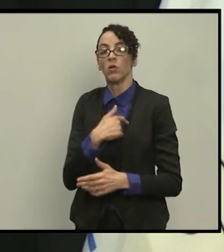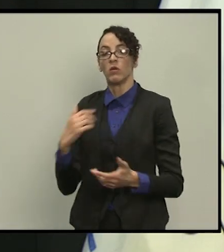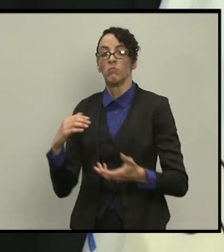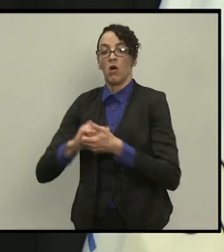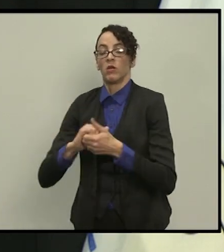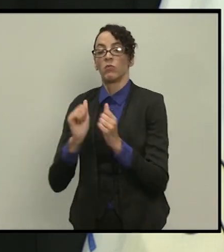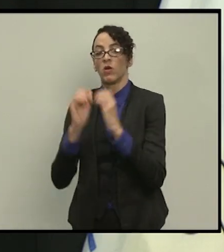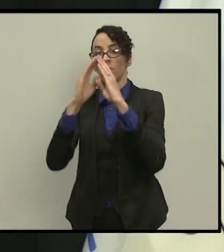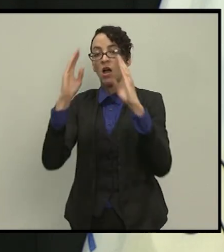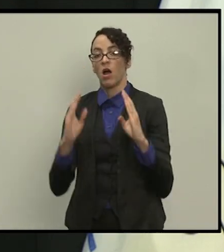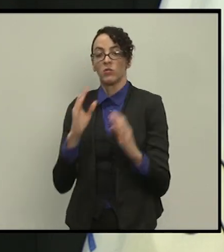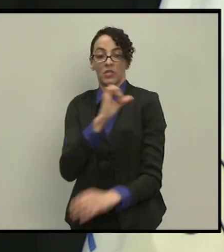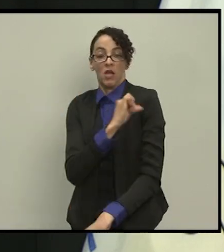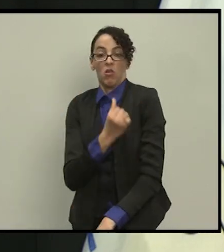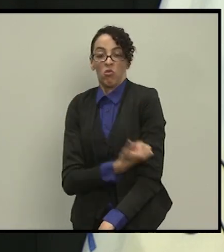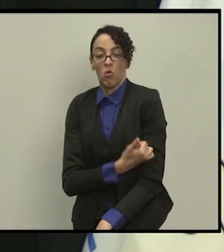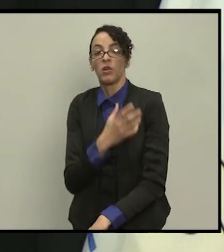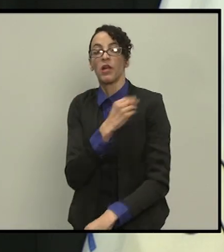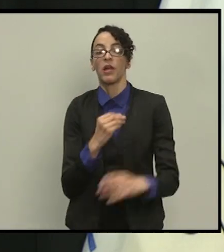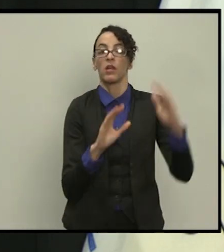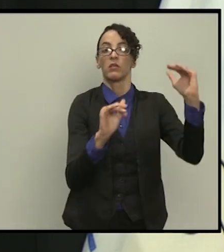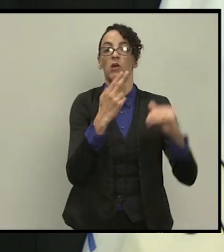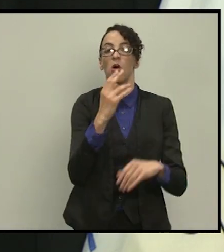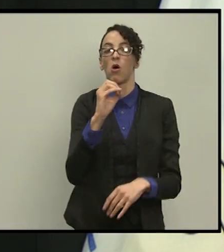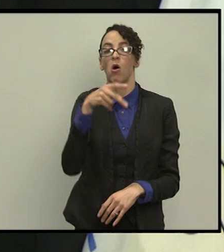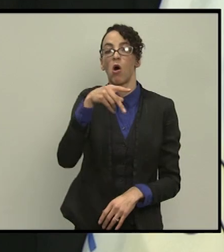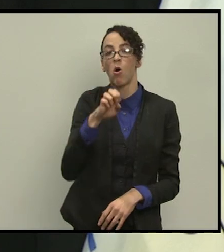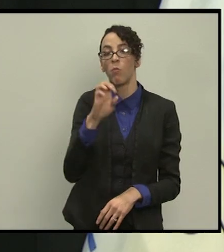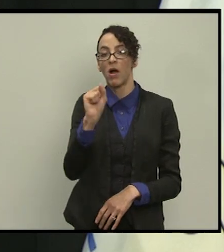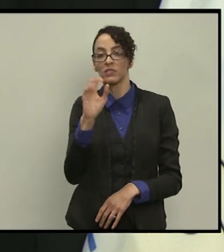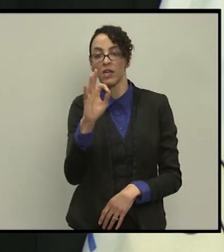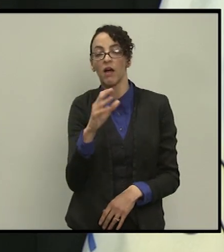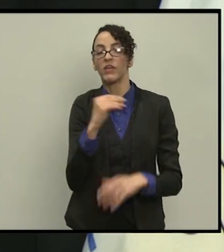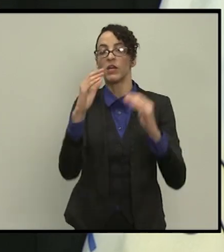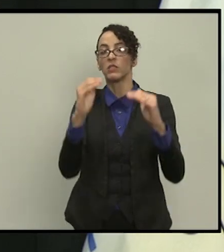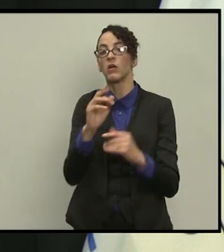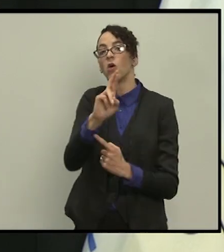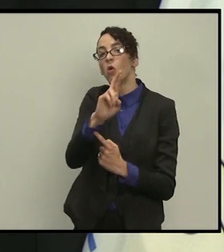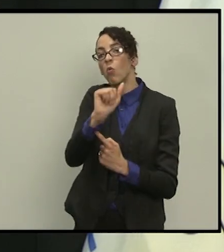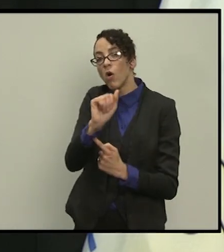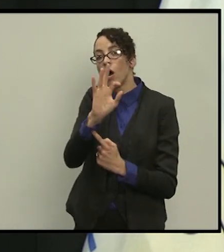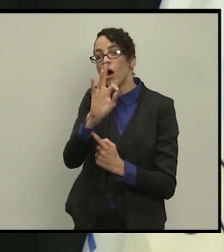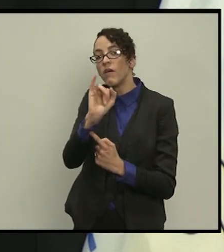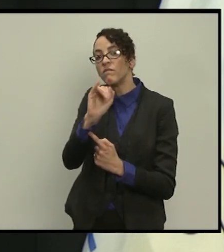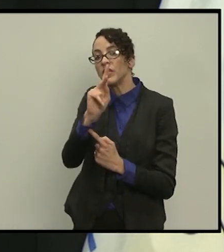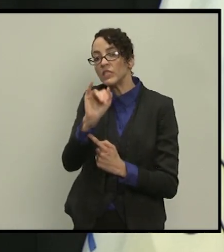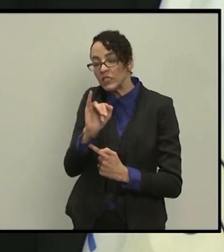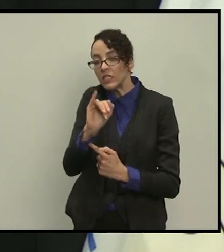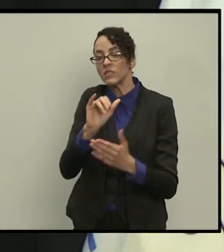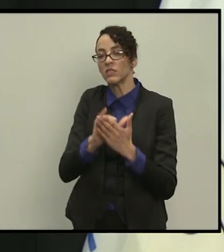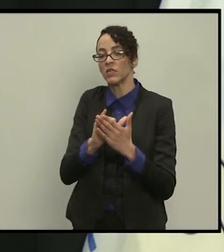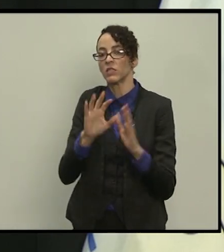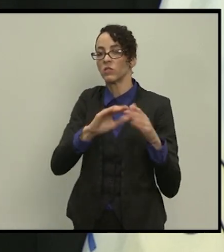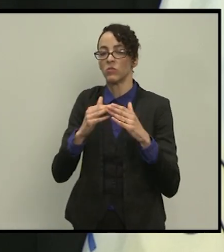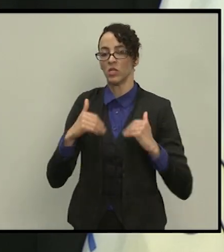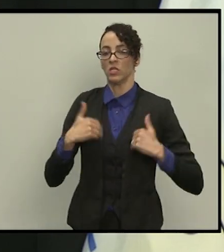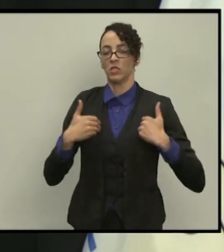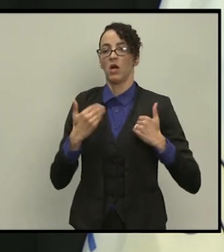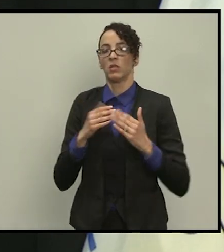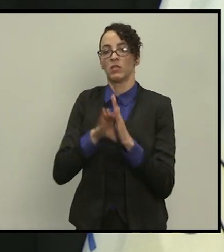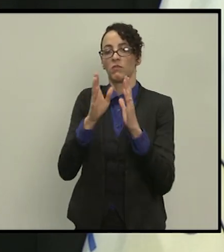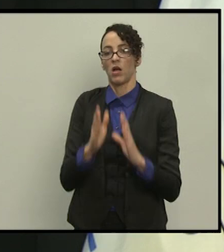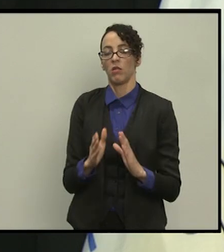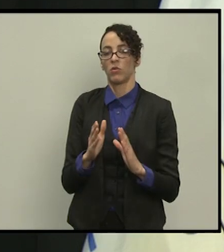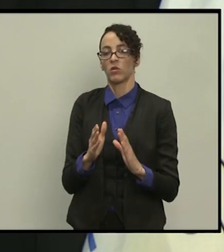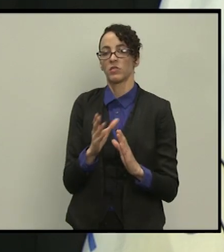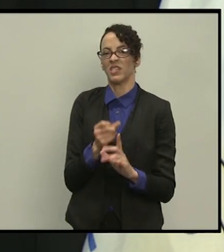SF, as well as with Rafiki, Young Community Developers, and Collective Impact. We are working to distribute those and give